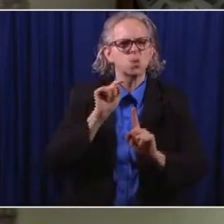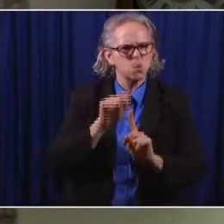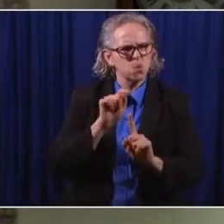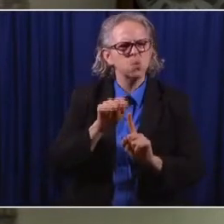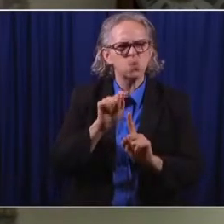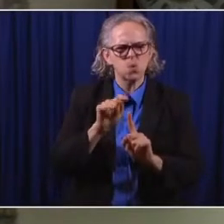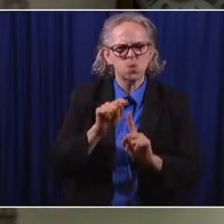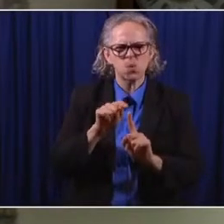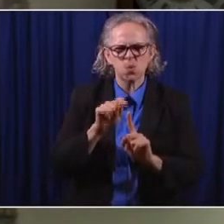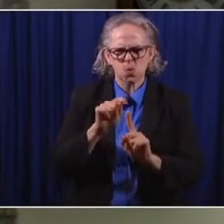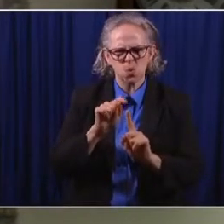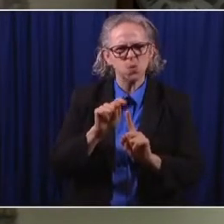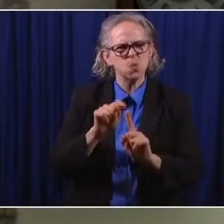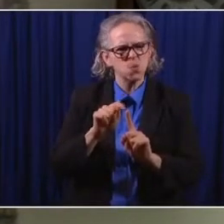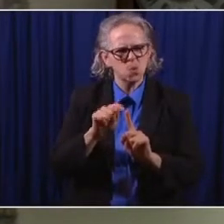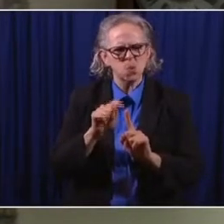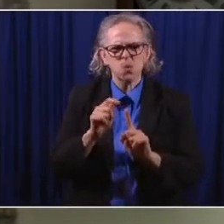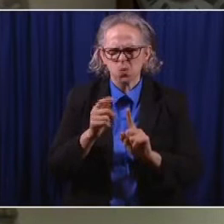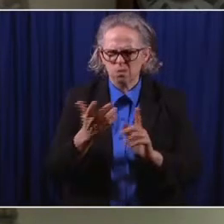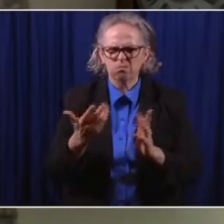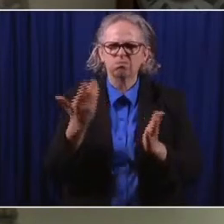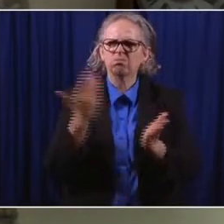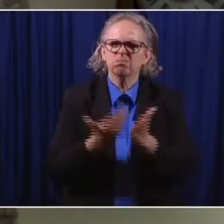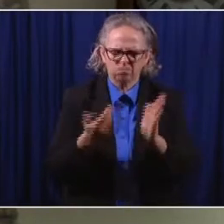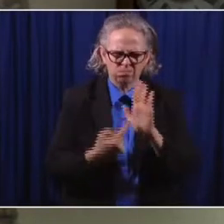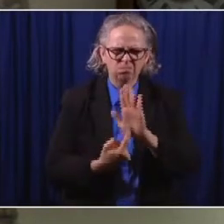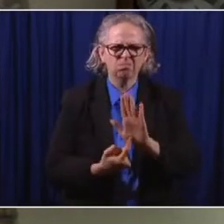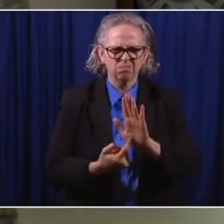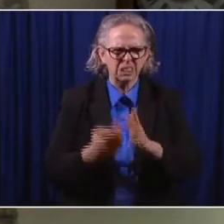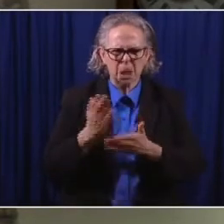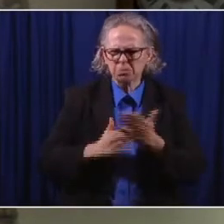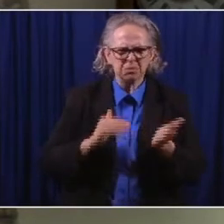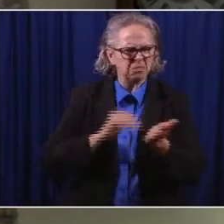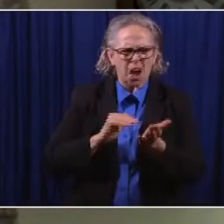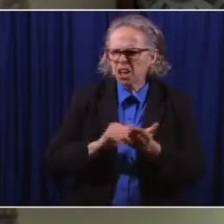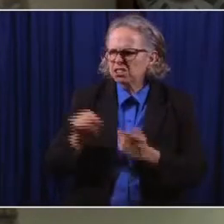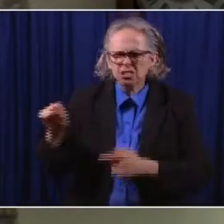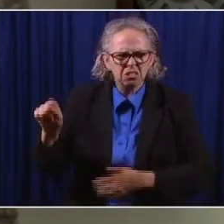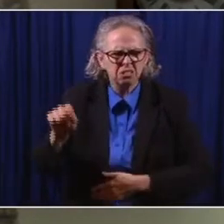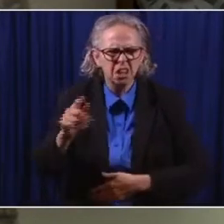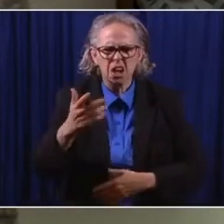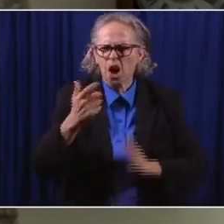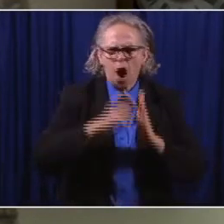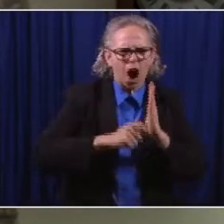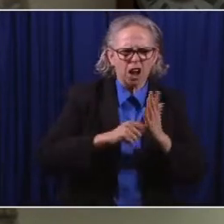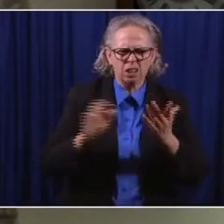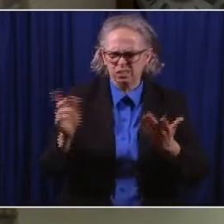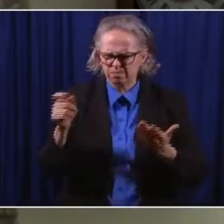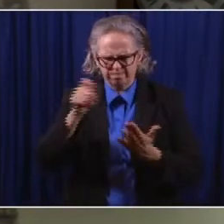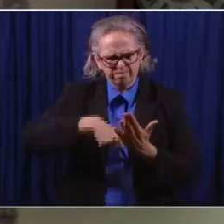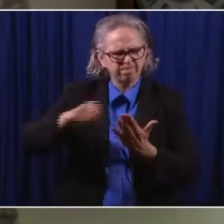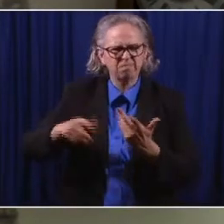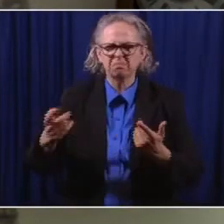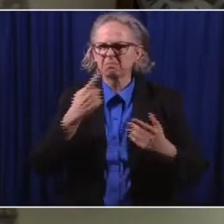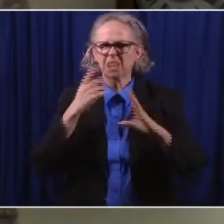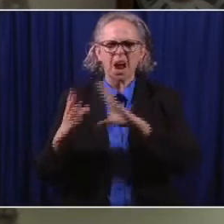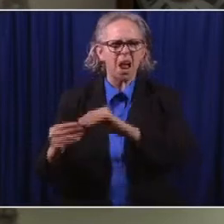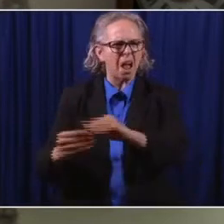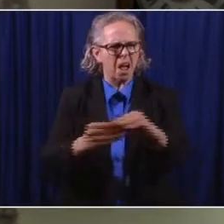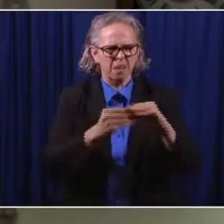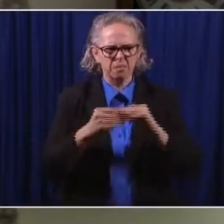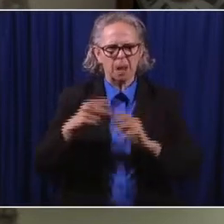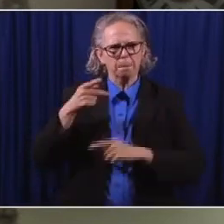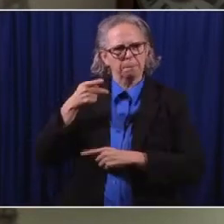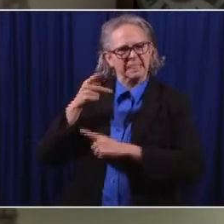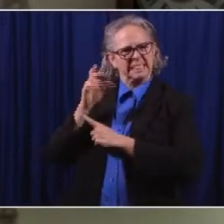articles have pointed out, and some of the doctors that I've talked to in the last few weeks, that a PCR test is the gold